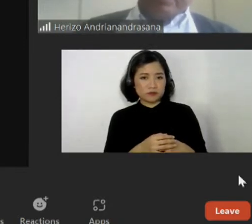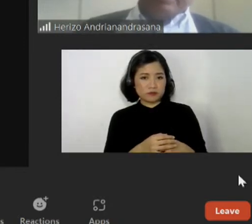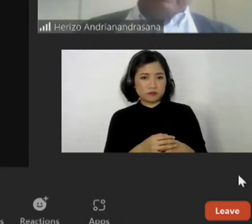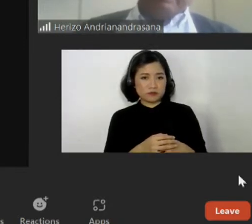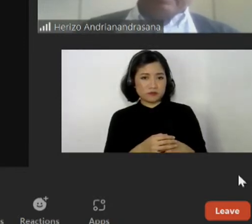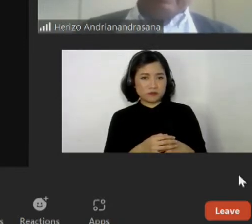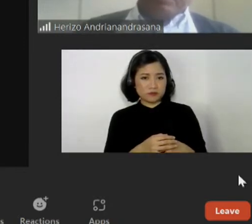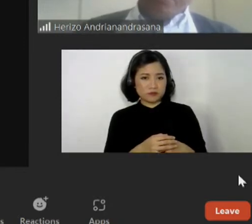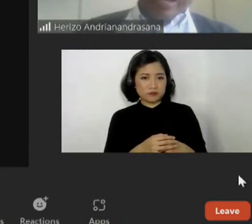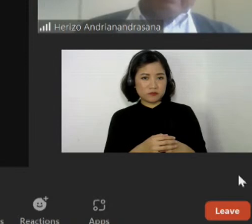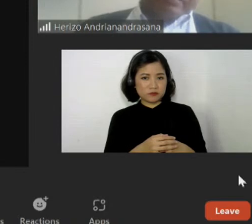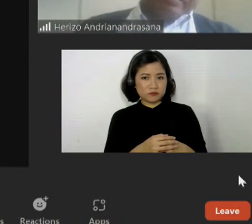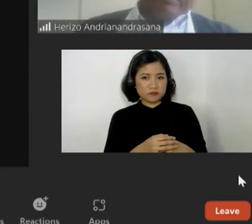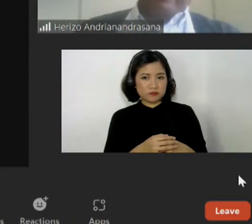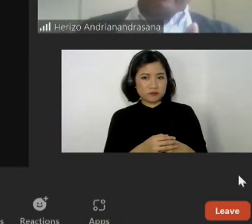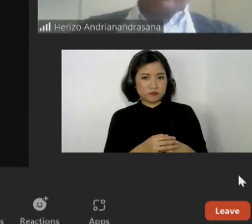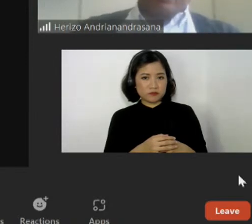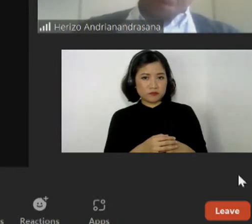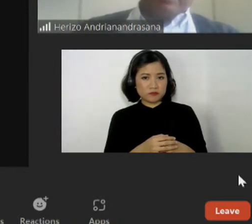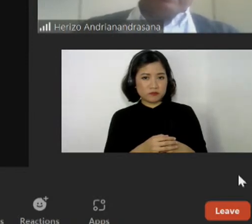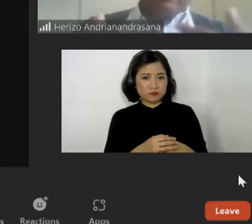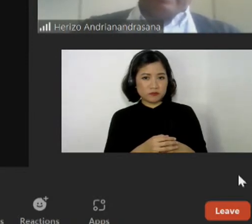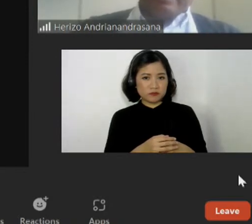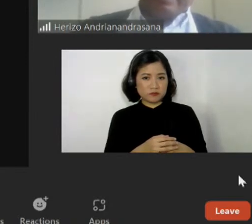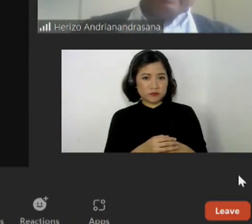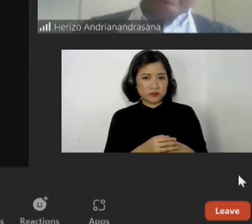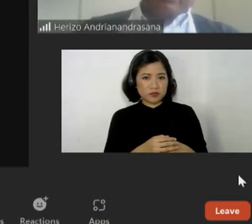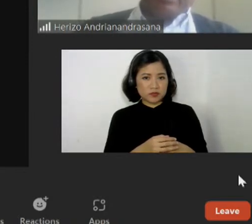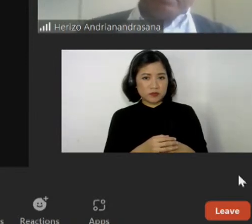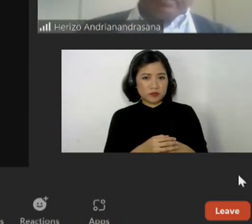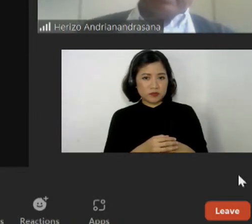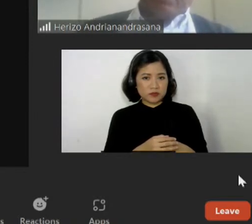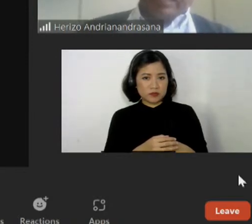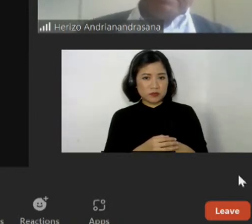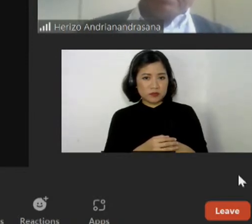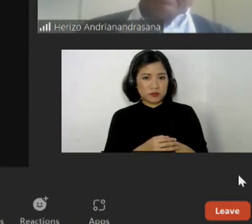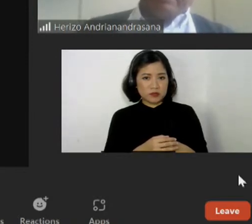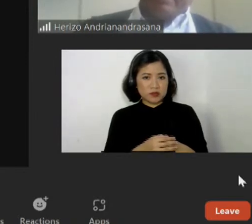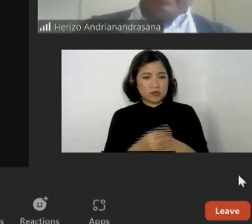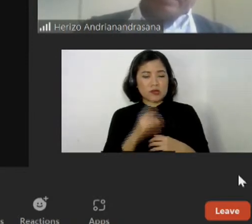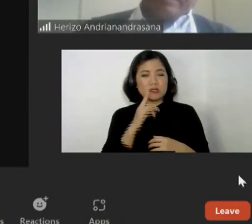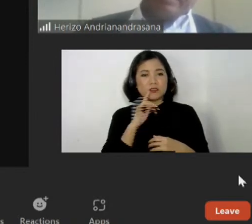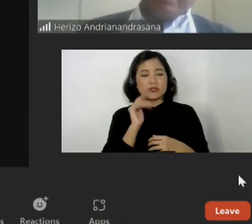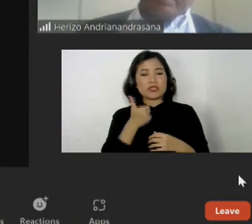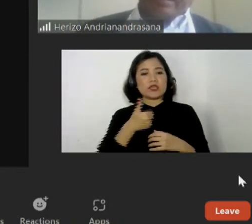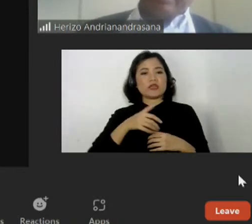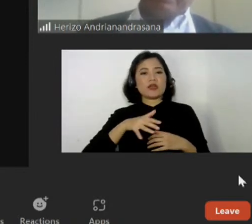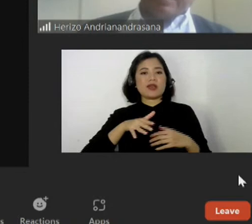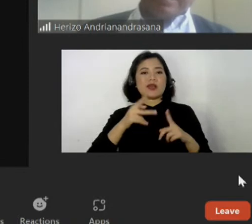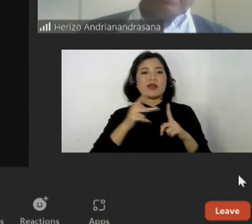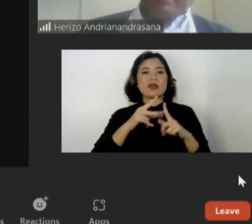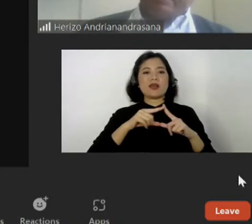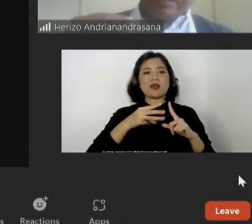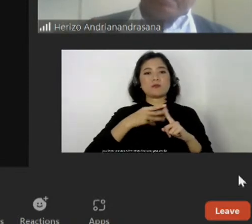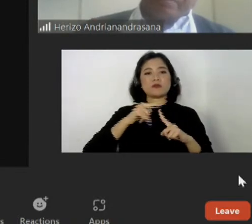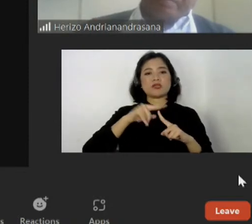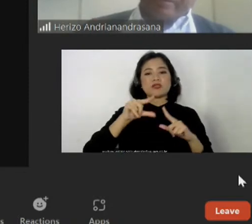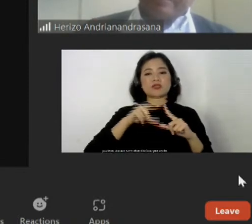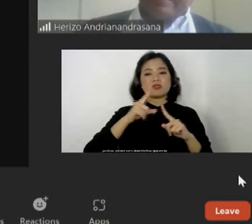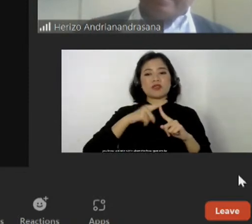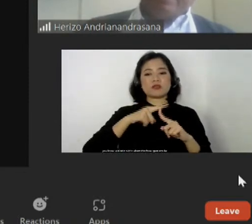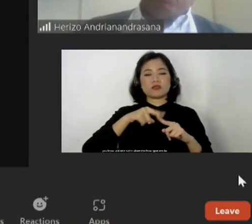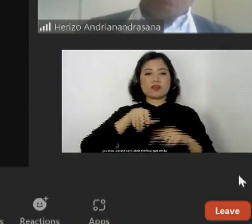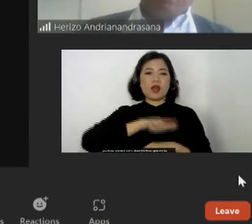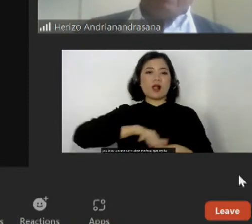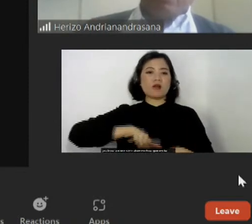overlap between where the feral cats goes and the natural habitat for lemur, and this cat is now attacking the lemur, and that is very